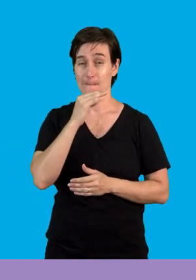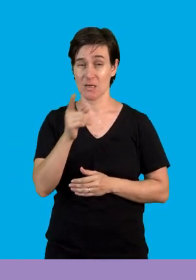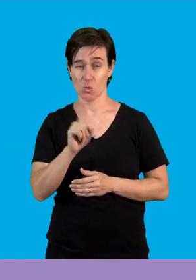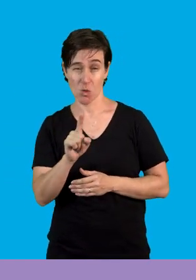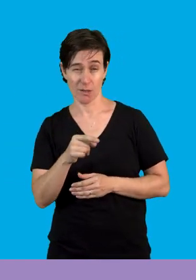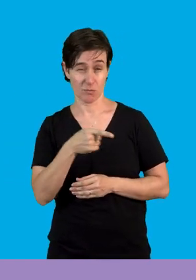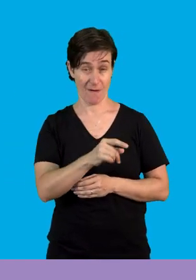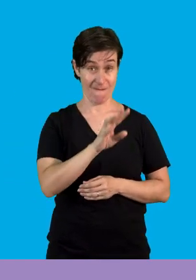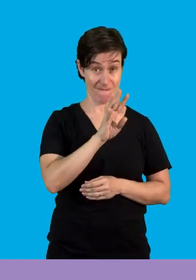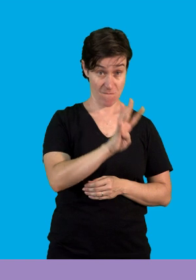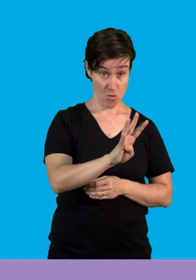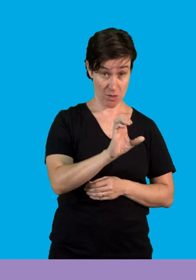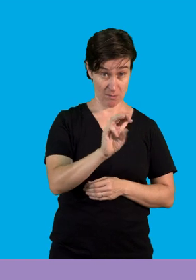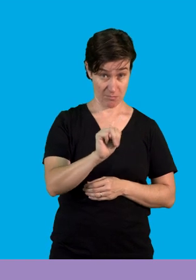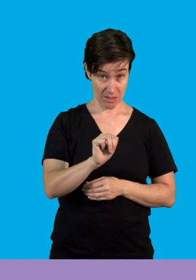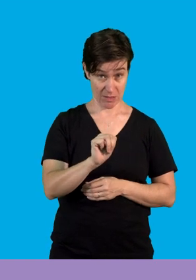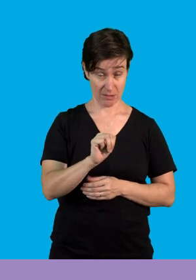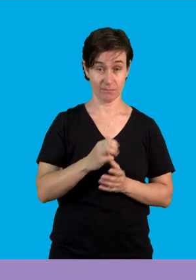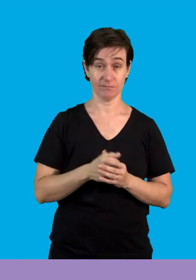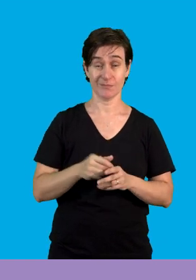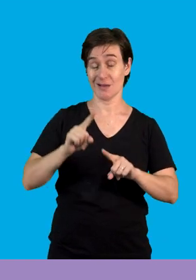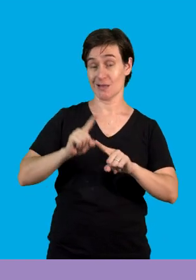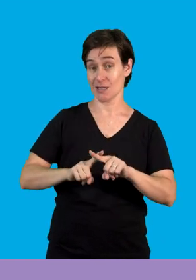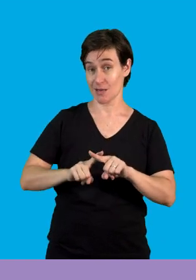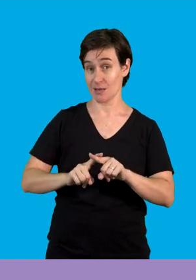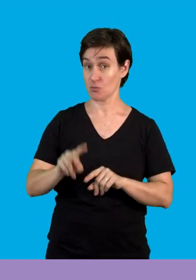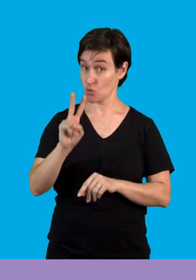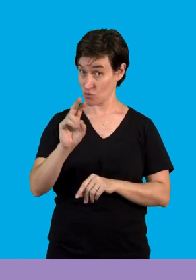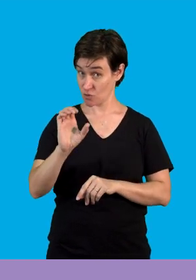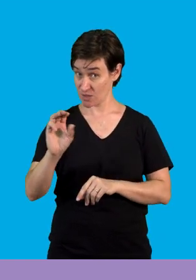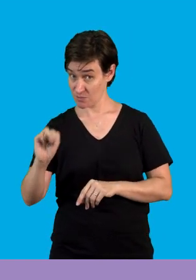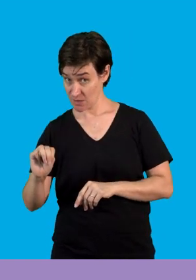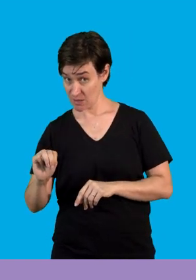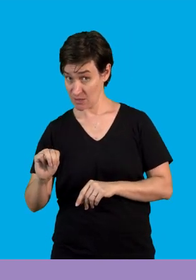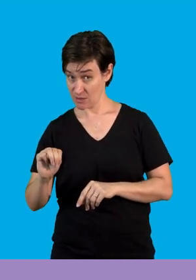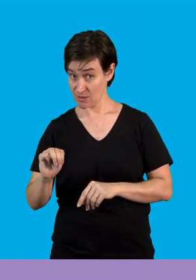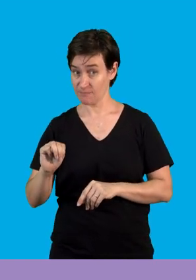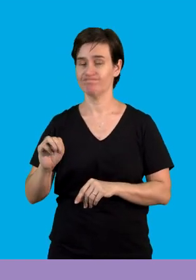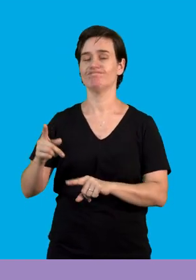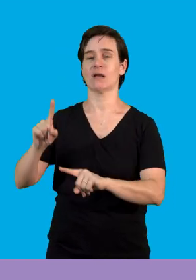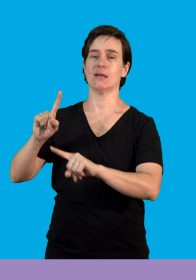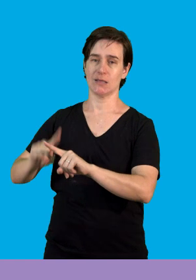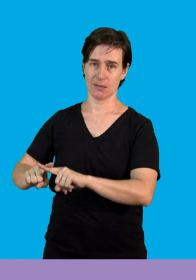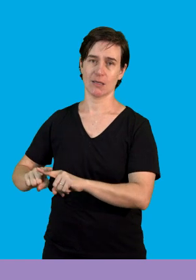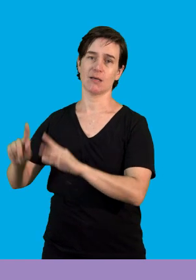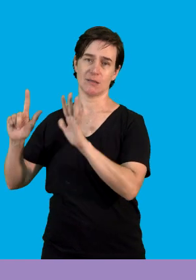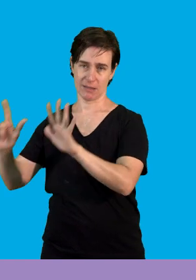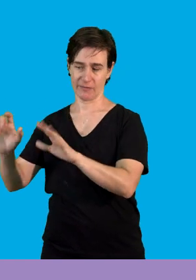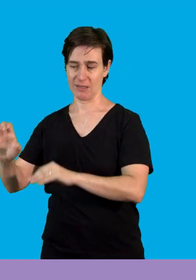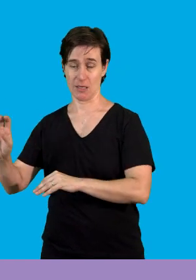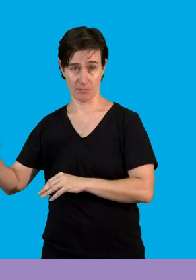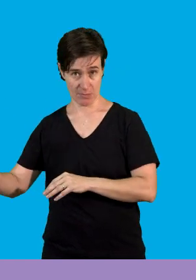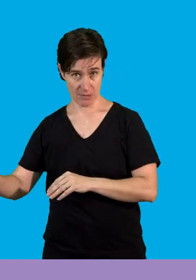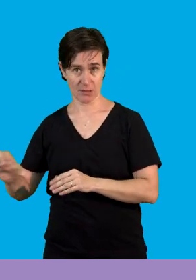to say 4 centimeters. We're going to multiply this by 2 centimeters, and we are going to multiply this by